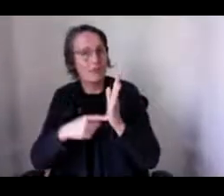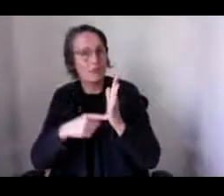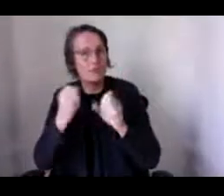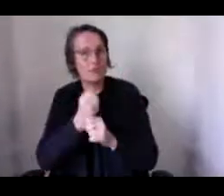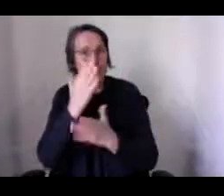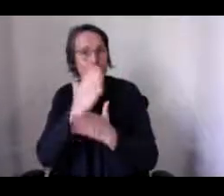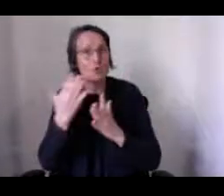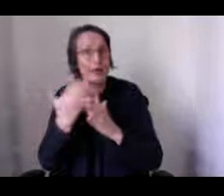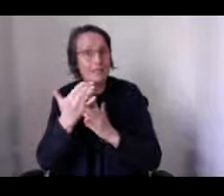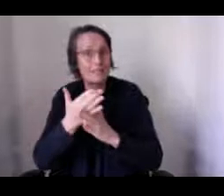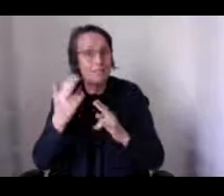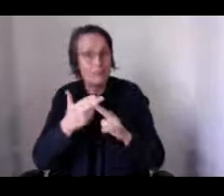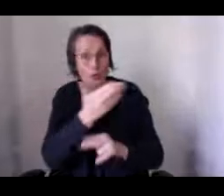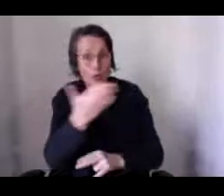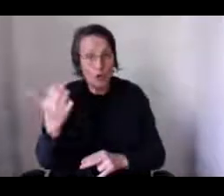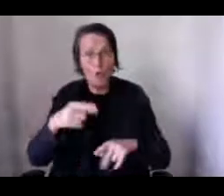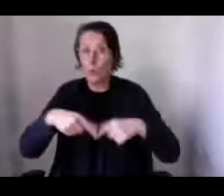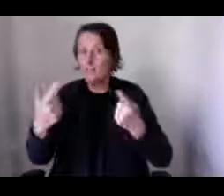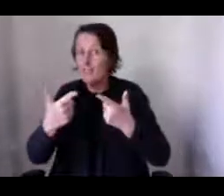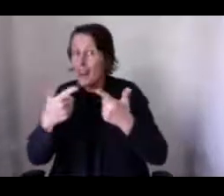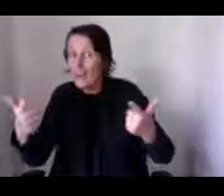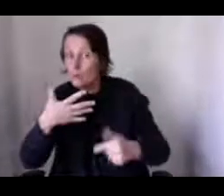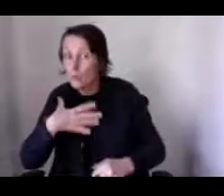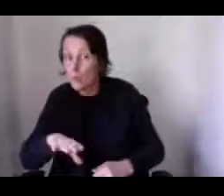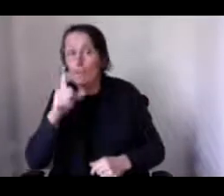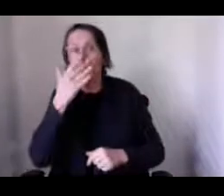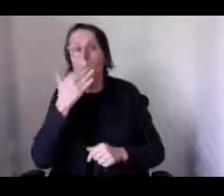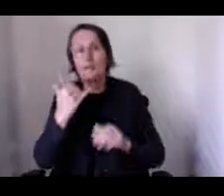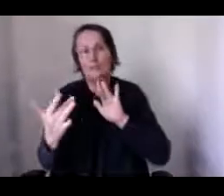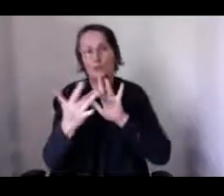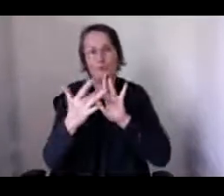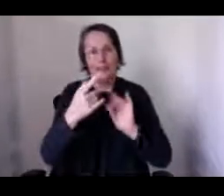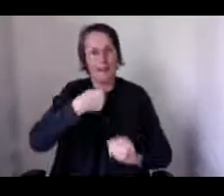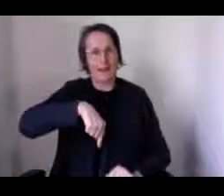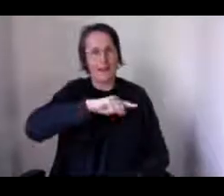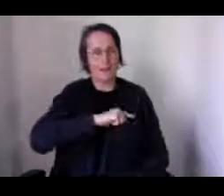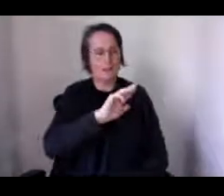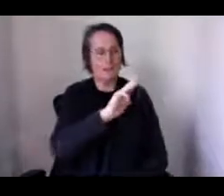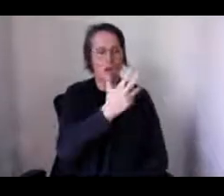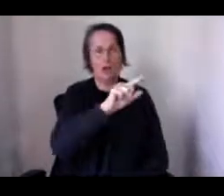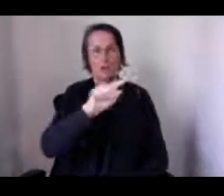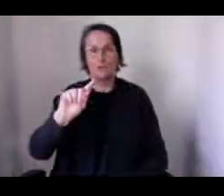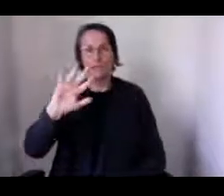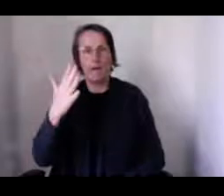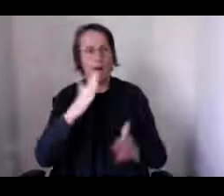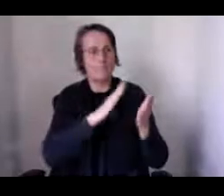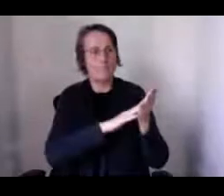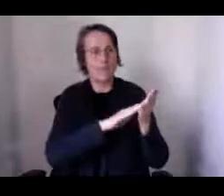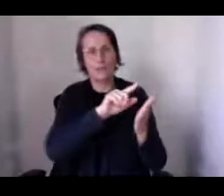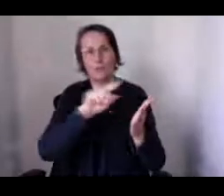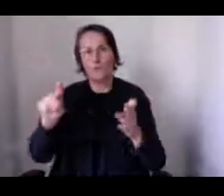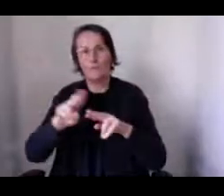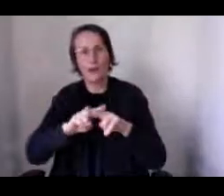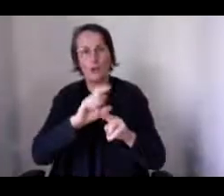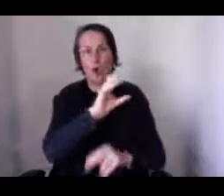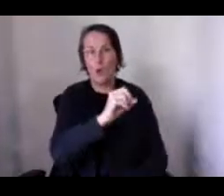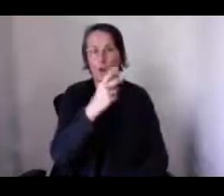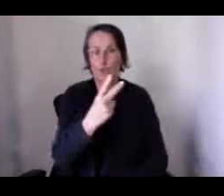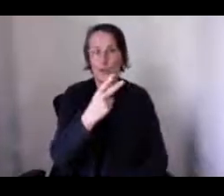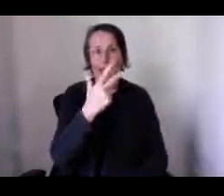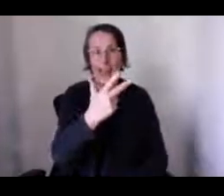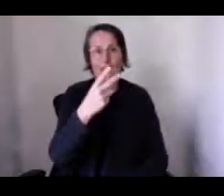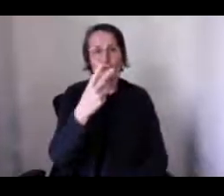this information in another language, you can contact us between 9 a.m. and 5 p.m. Monday to Friday on 02